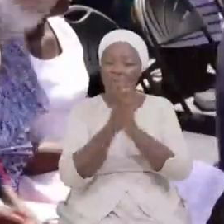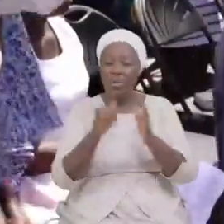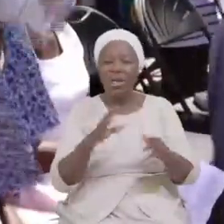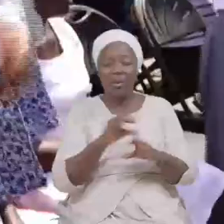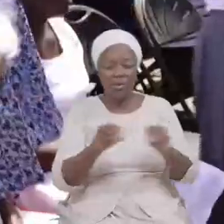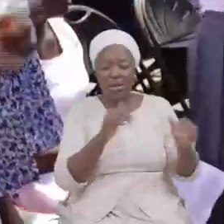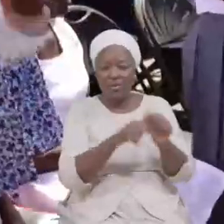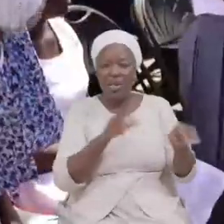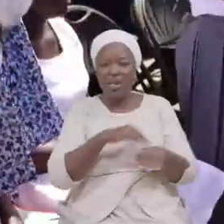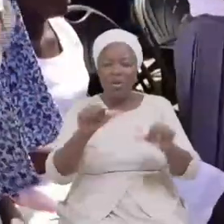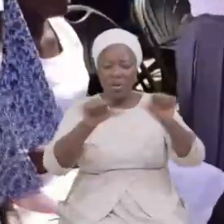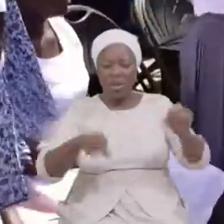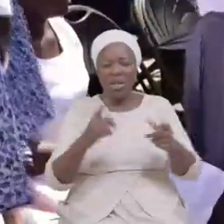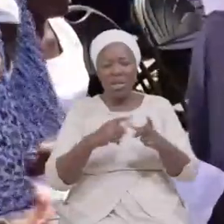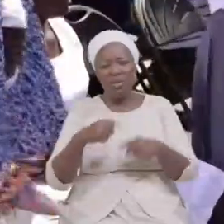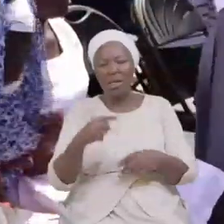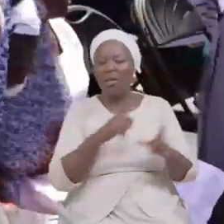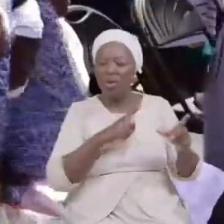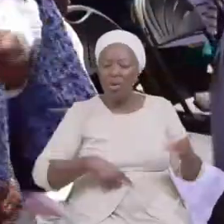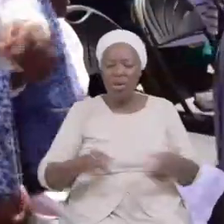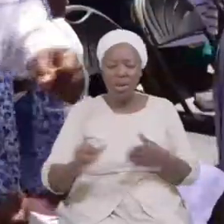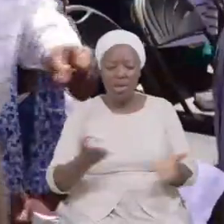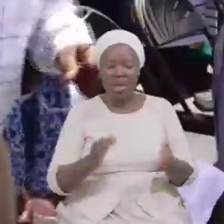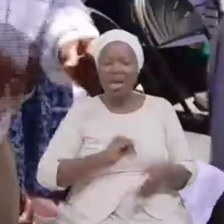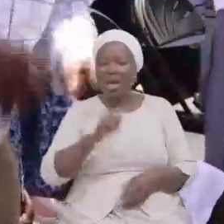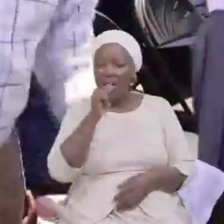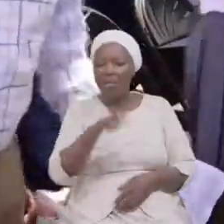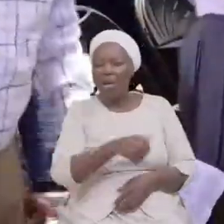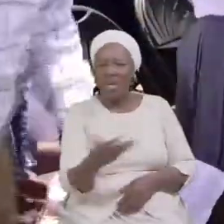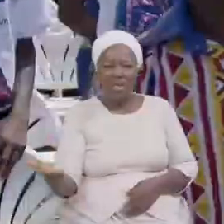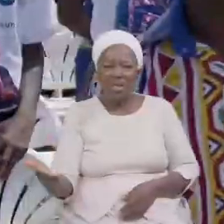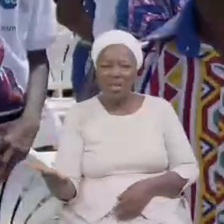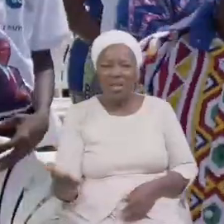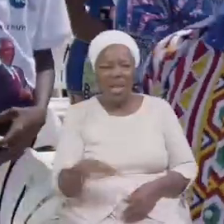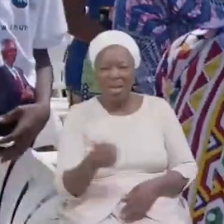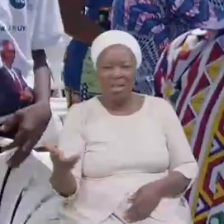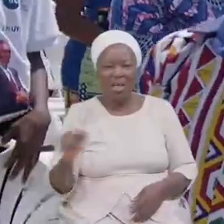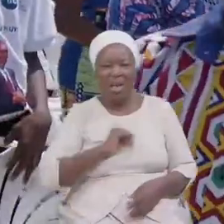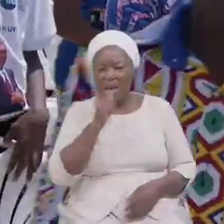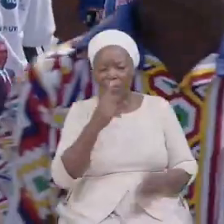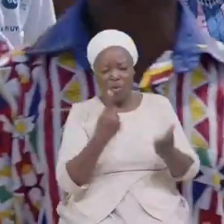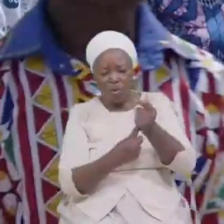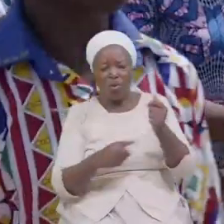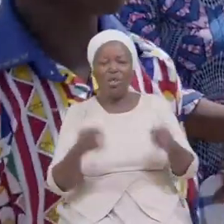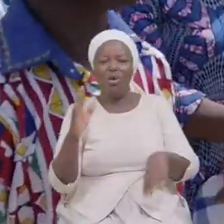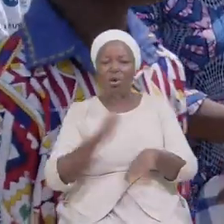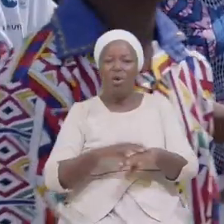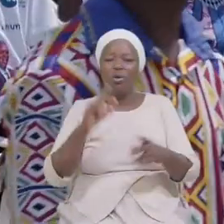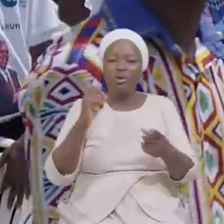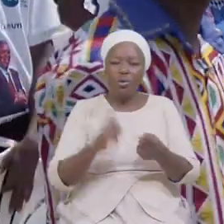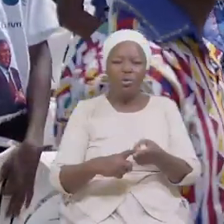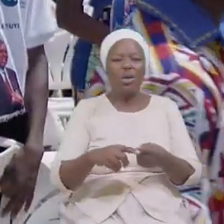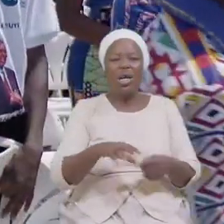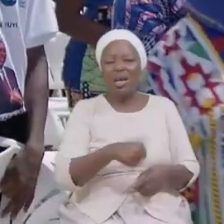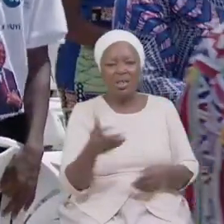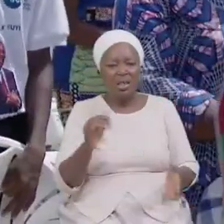I am. Here I am. Anything I'm withholding, anything I'm holding back from